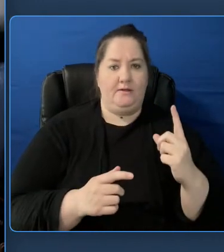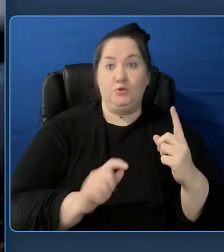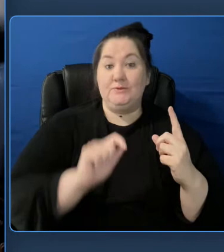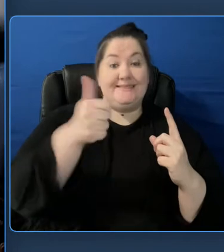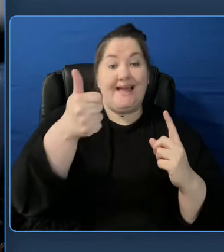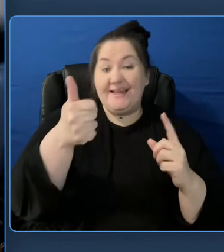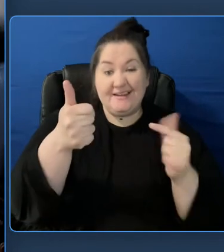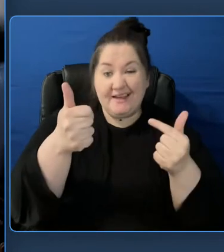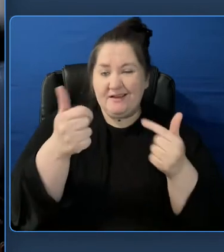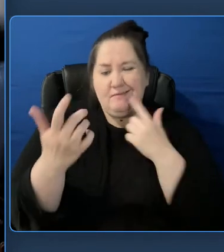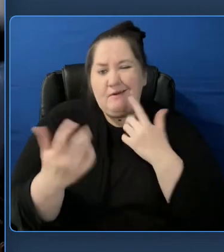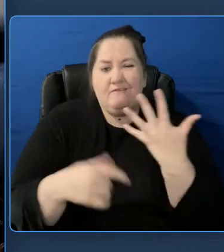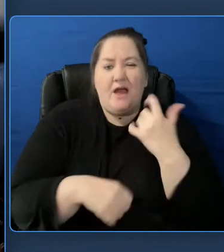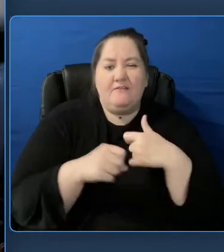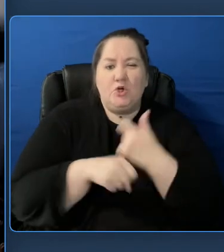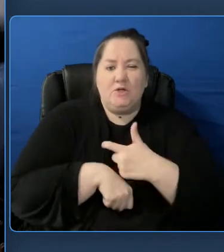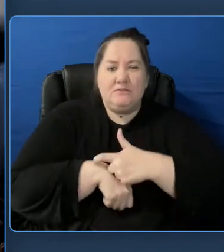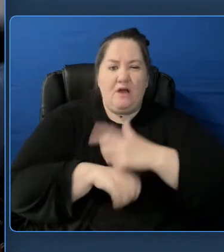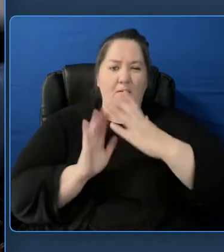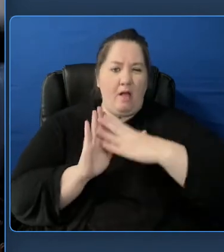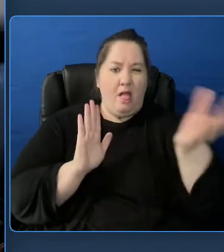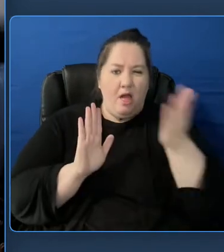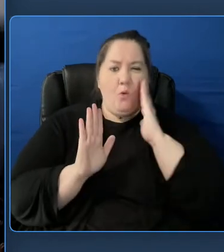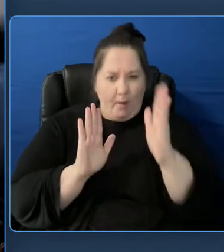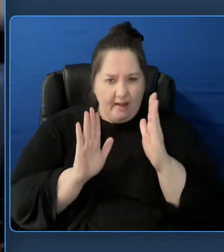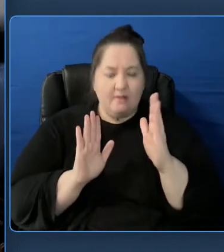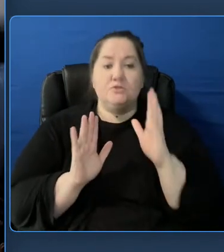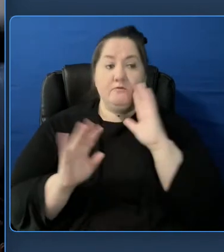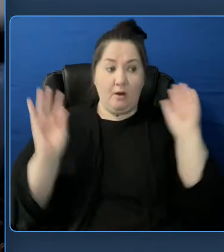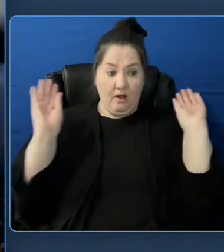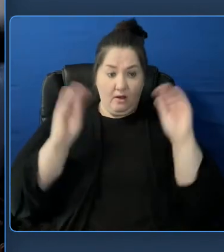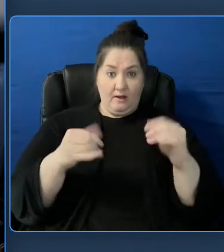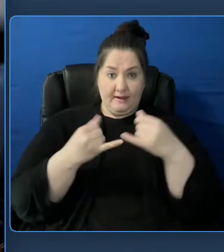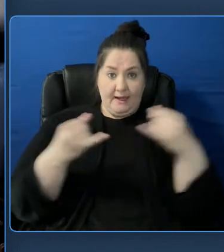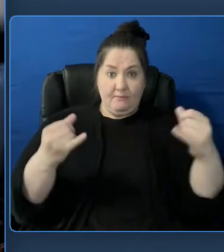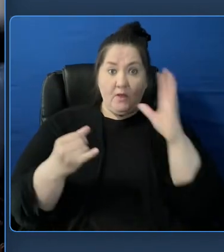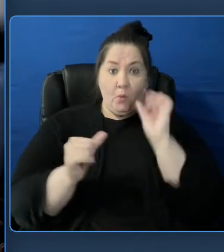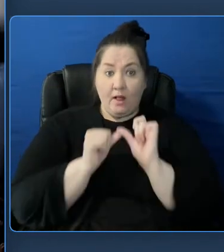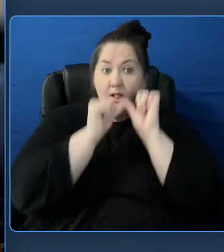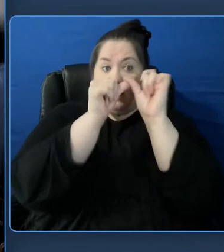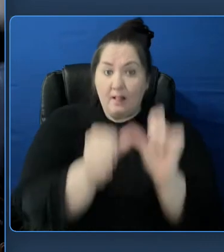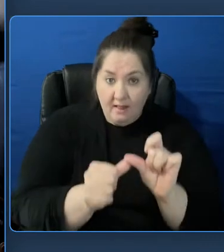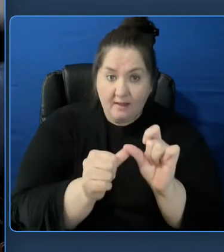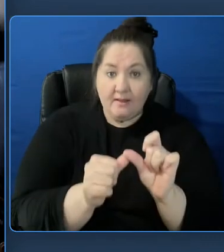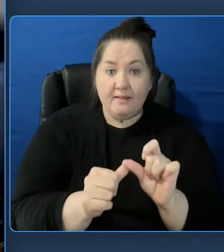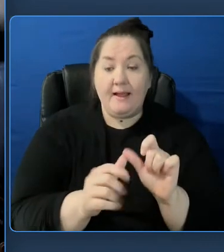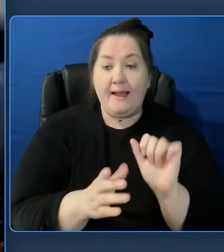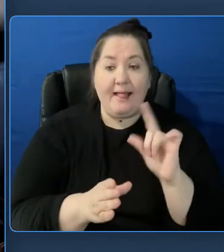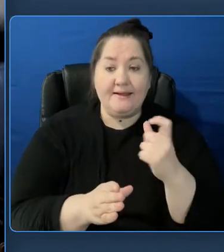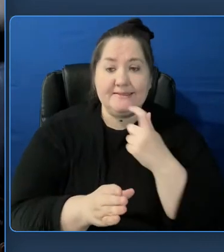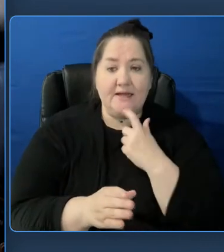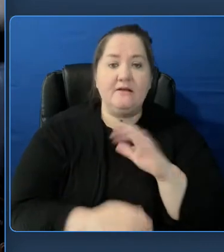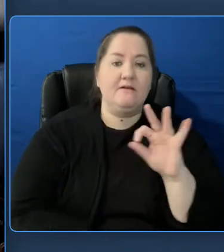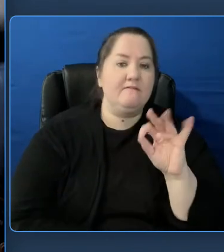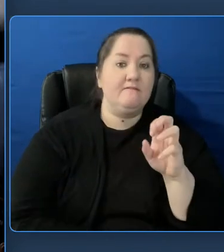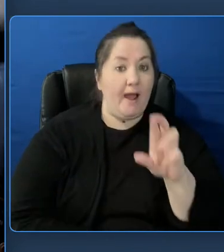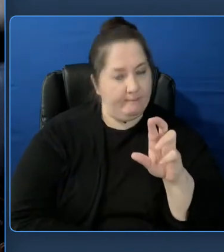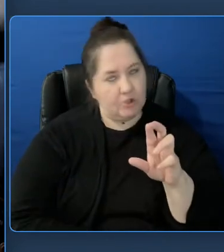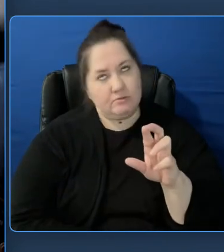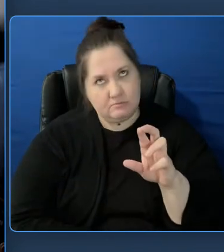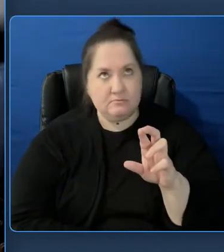next 5 years. So if you want to put cable in, that's going to last. Like Alex always says, put fiber in too,